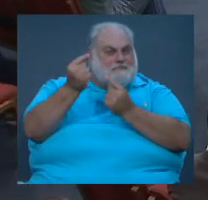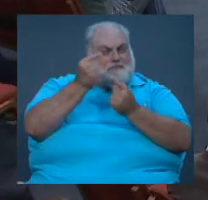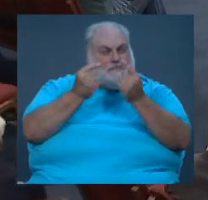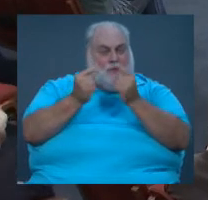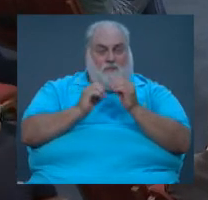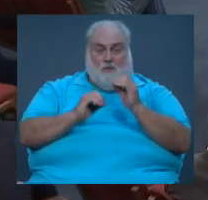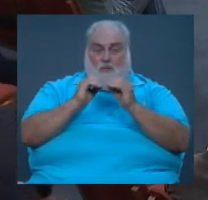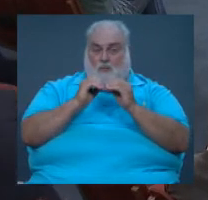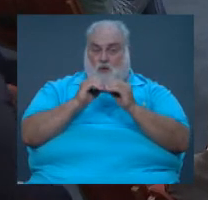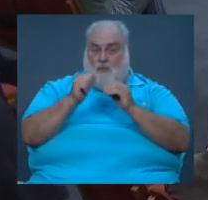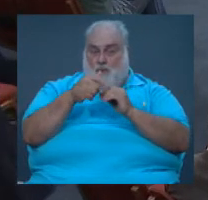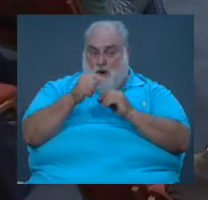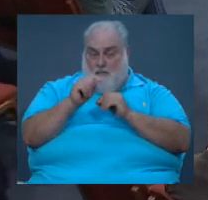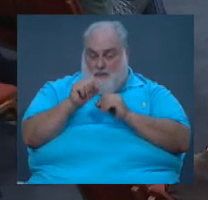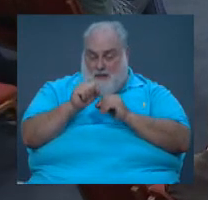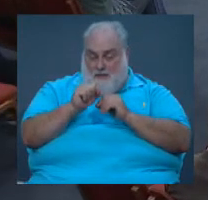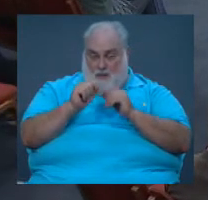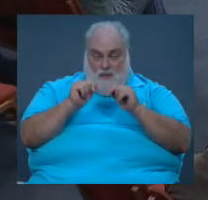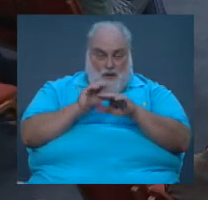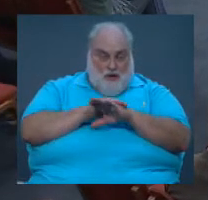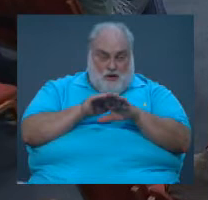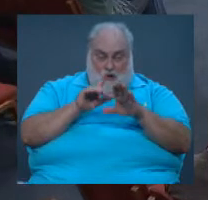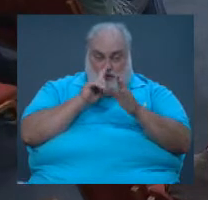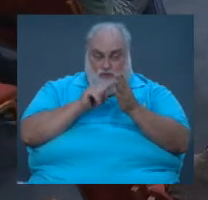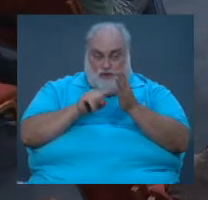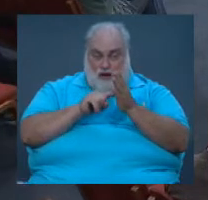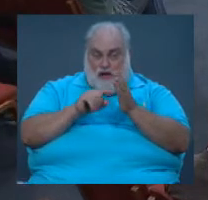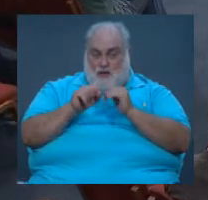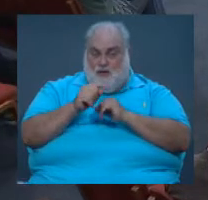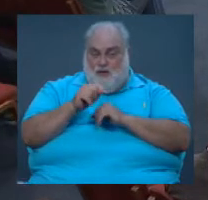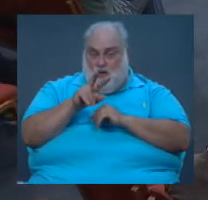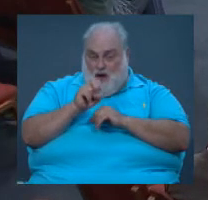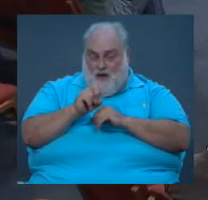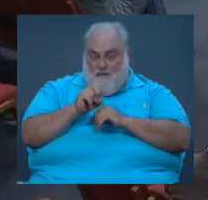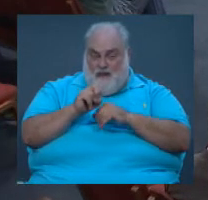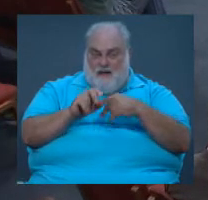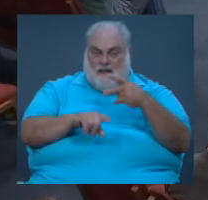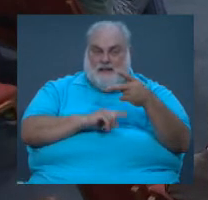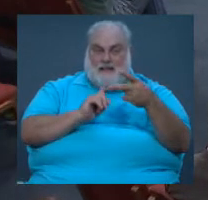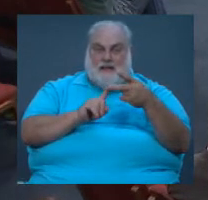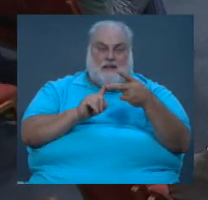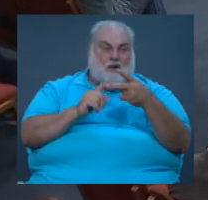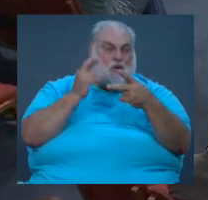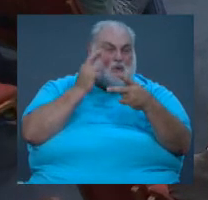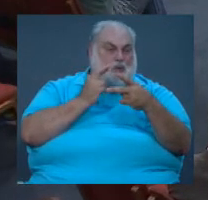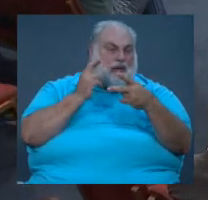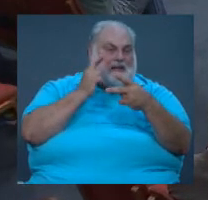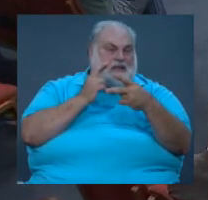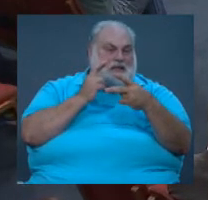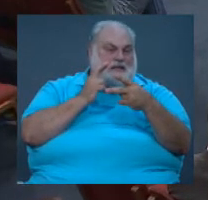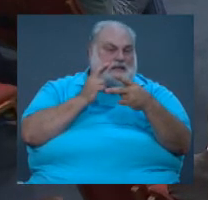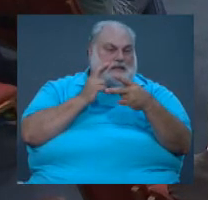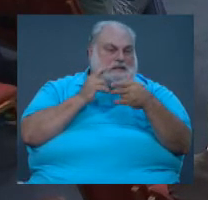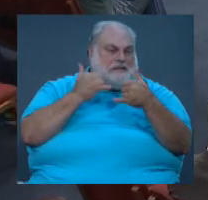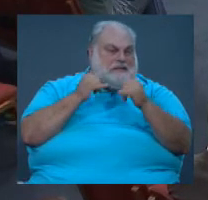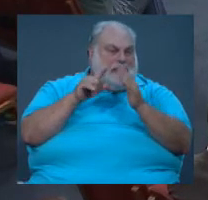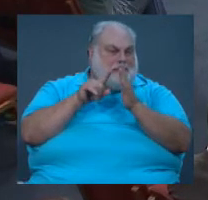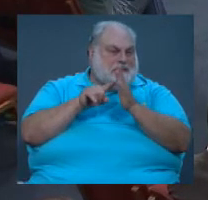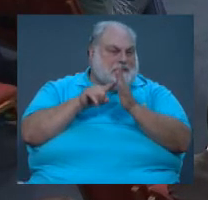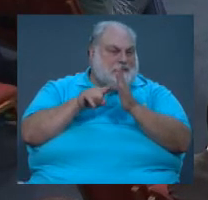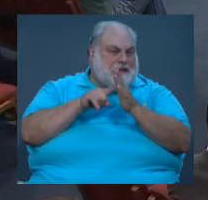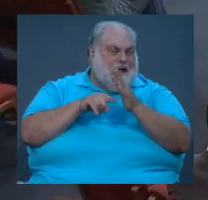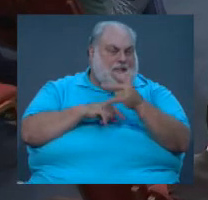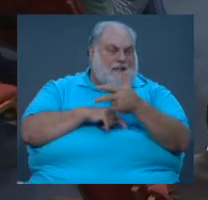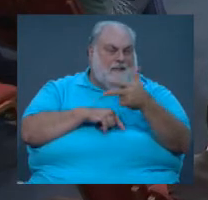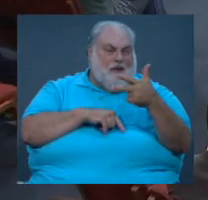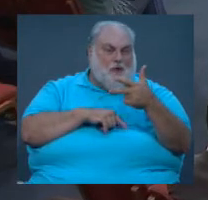apartment complexes when we don't check the top of stoves. The number two is still under investigation, and the third